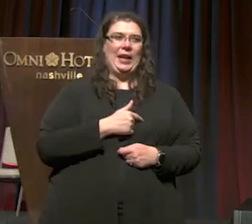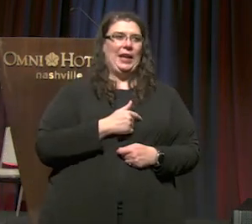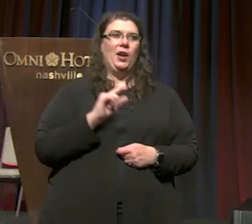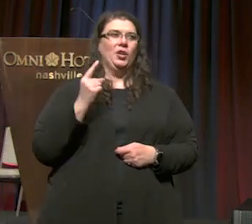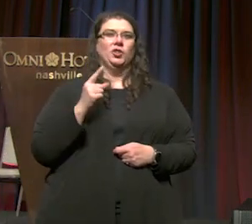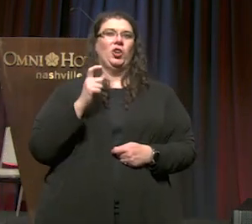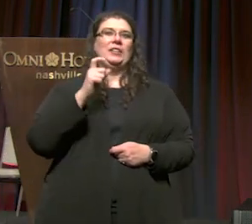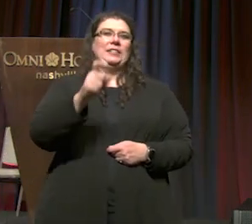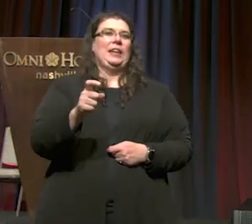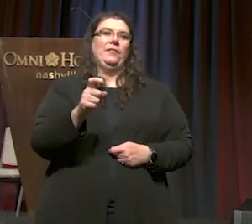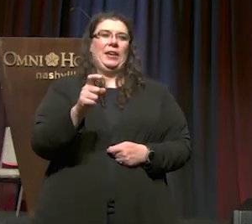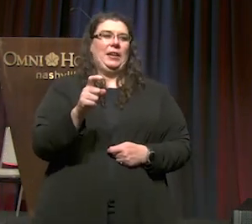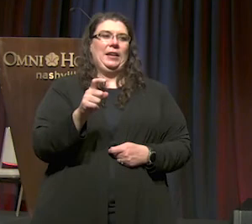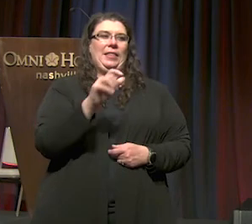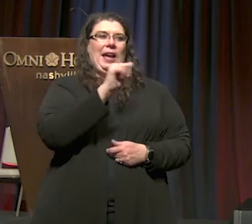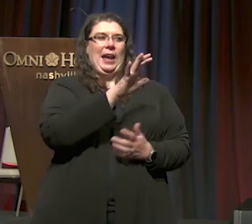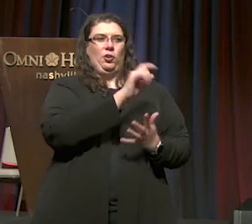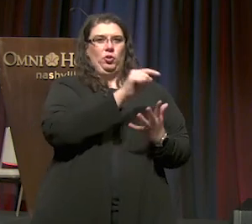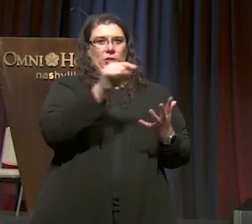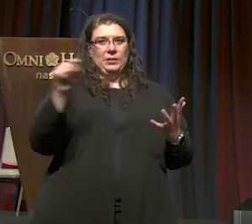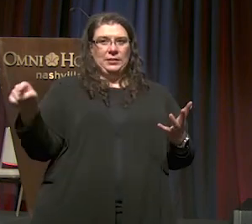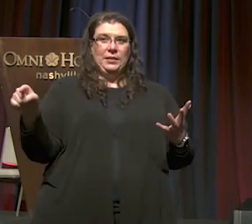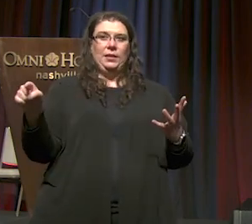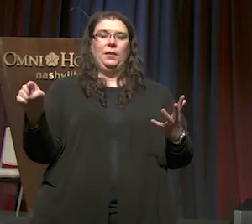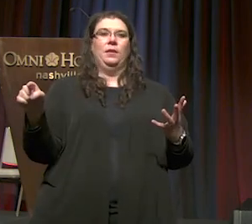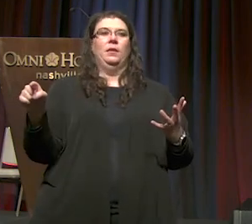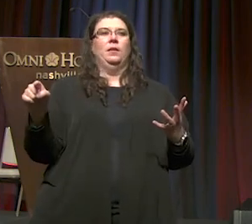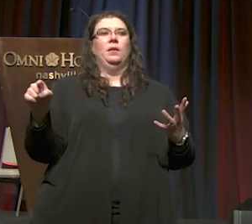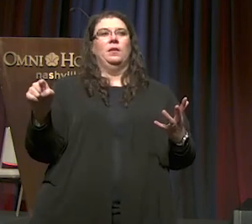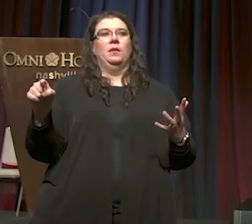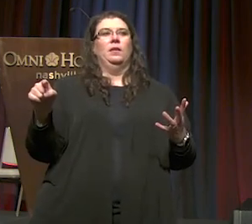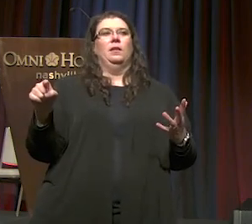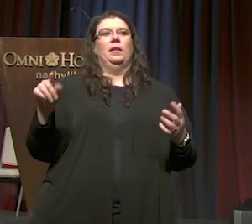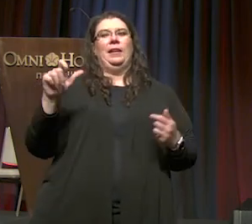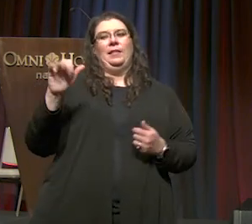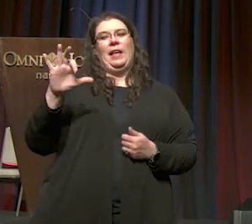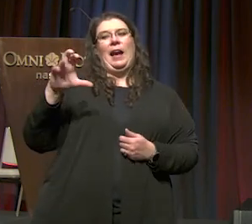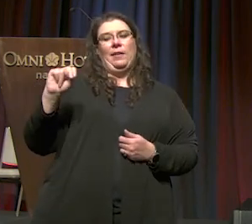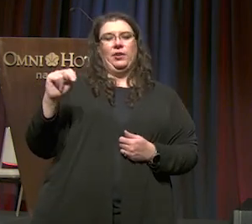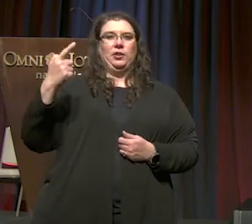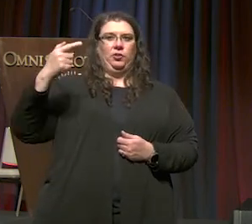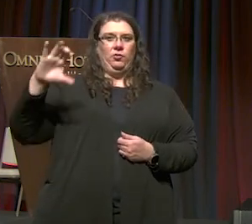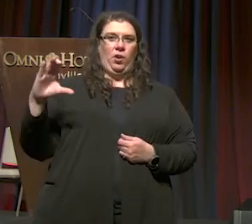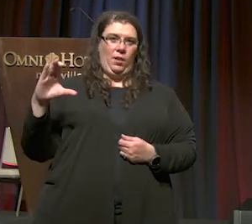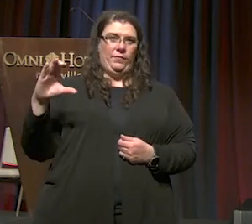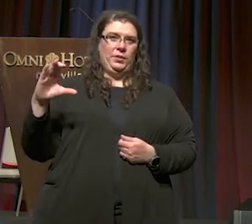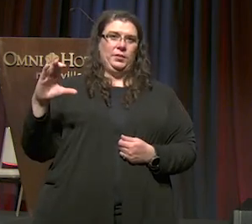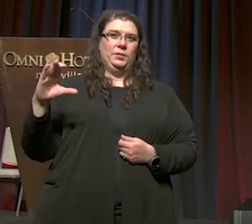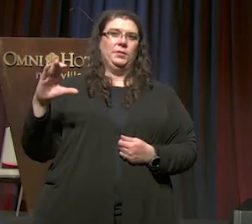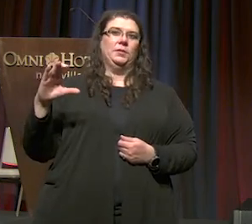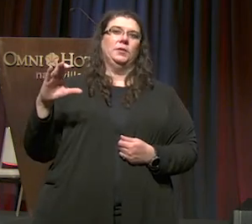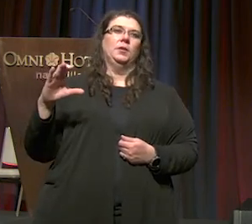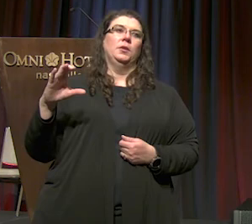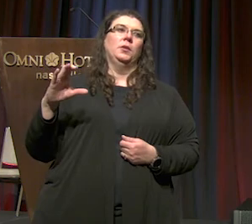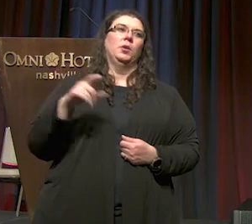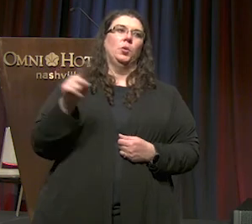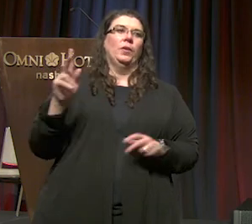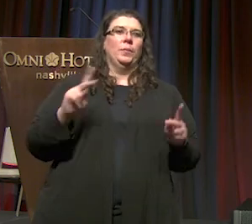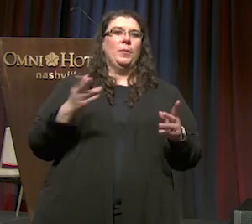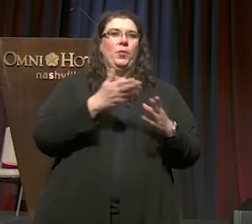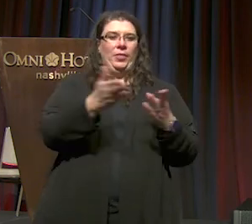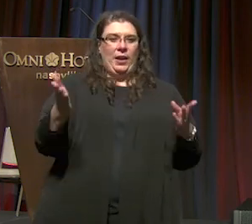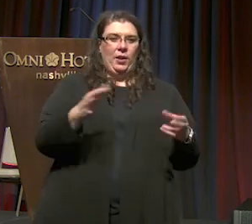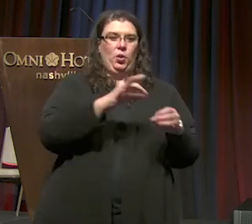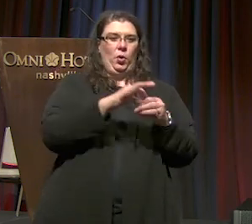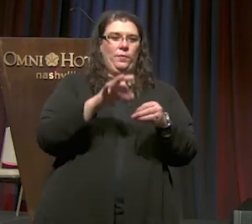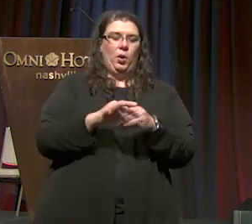giving avenues, and the upcoming general conference where delegates will be there, I will be also